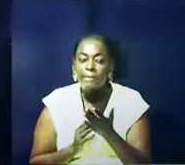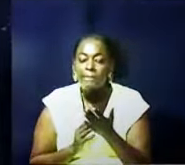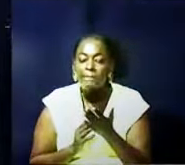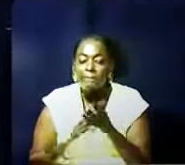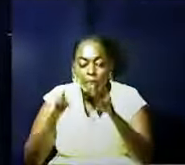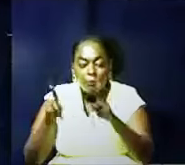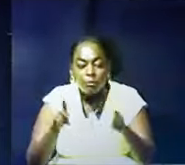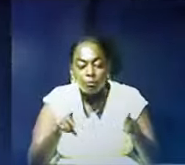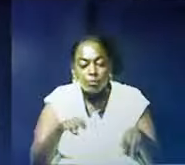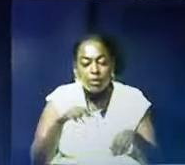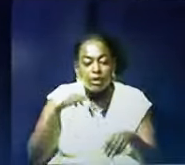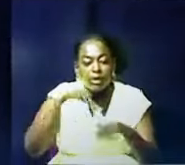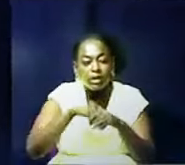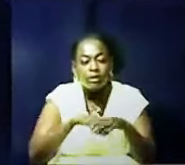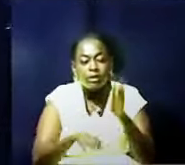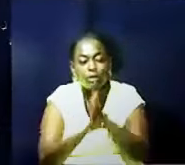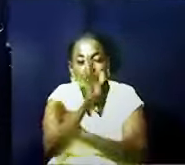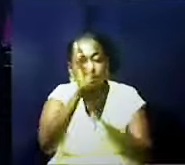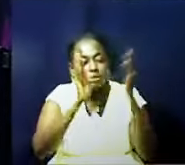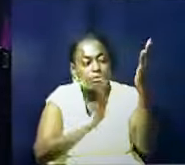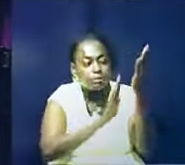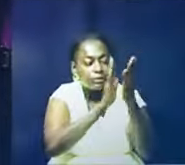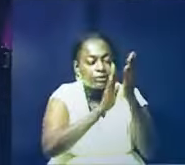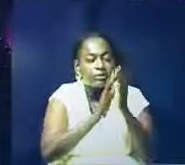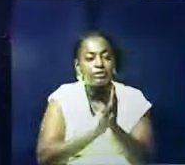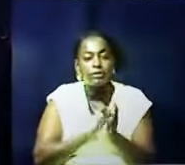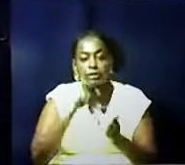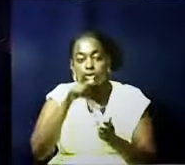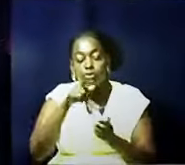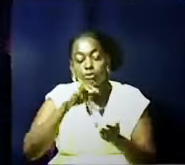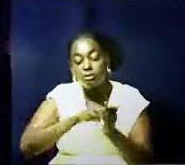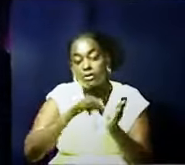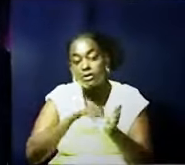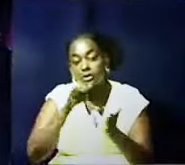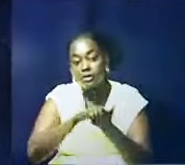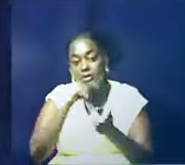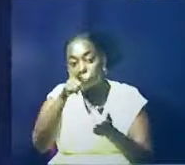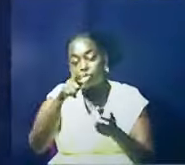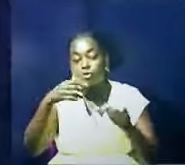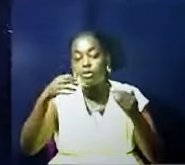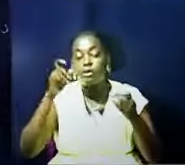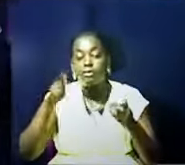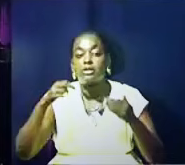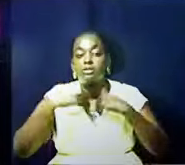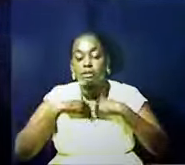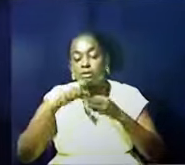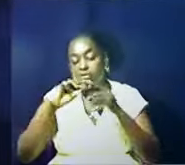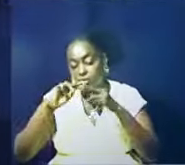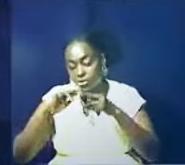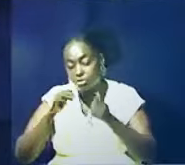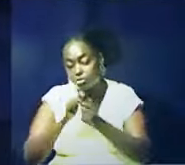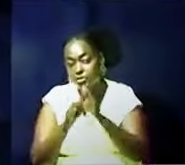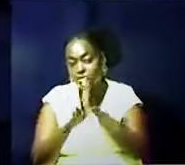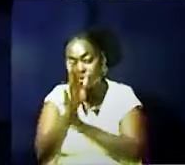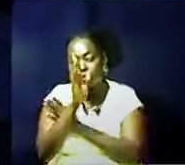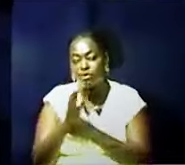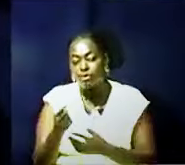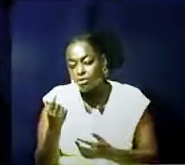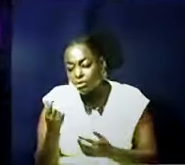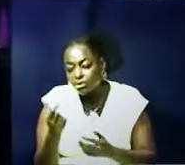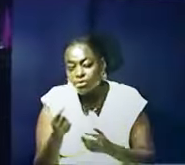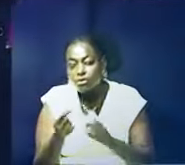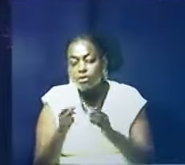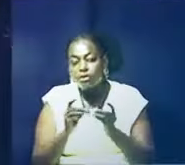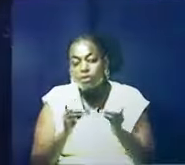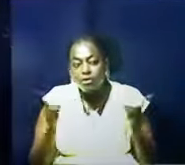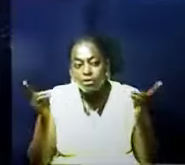no enene se oni nyankopon enya ayonkofa ebudo no ebo ebra. Short devotions deplete